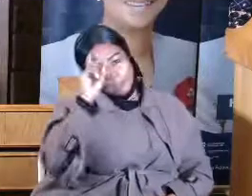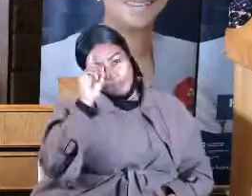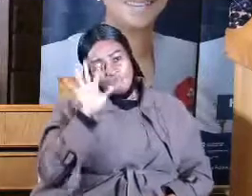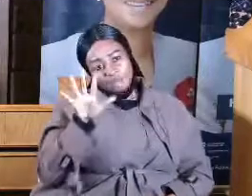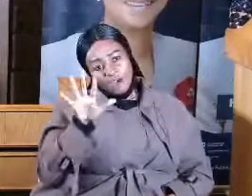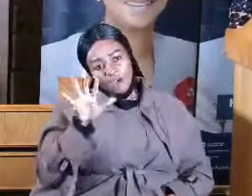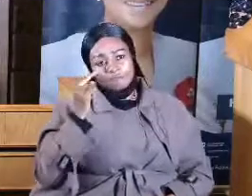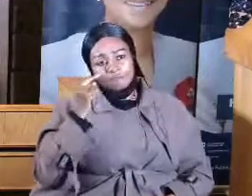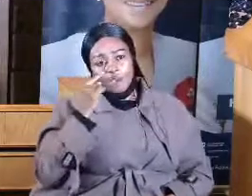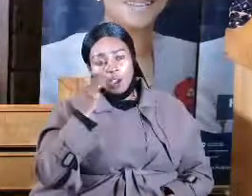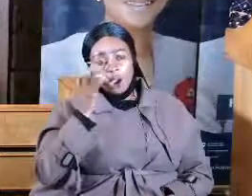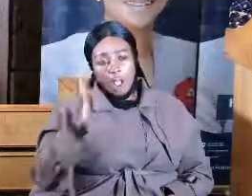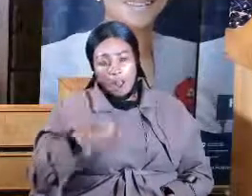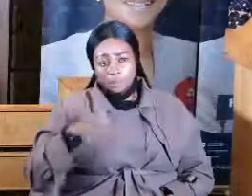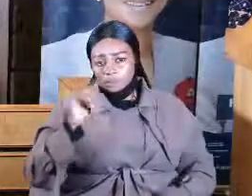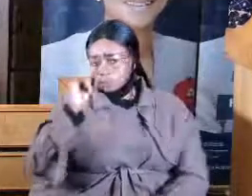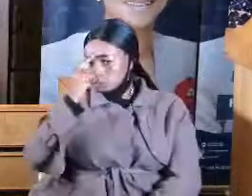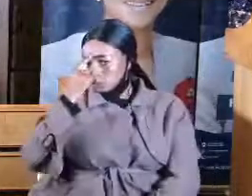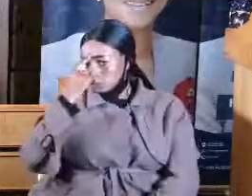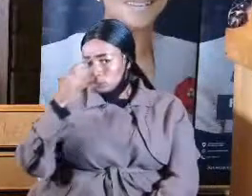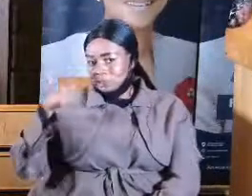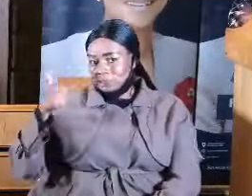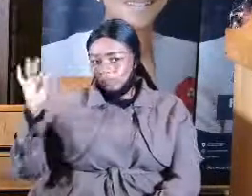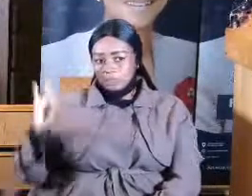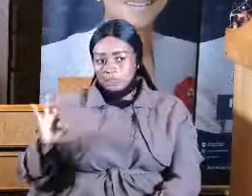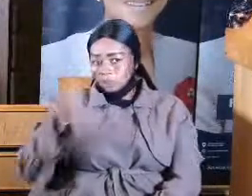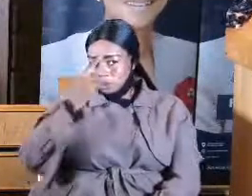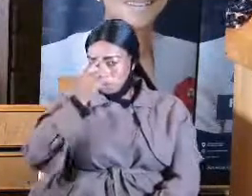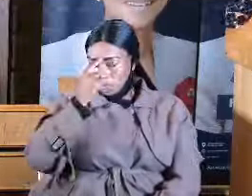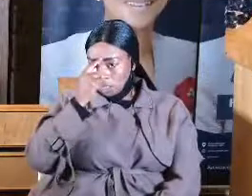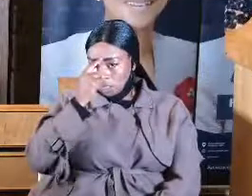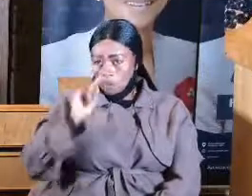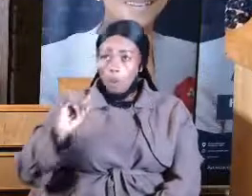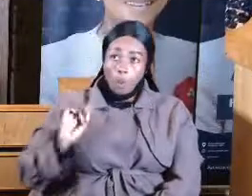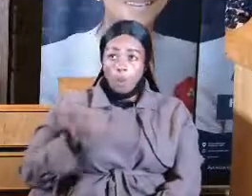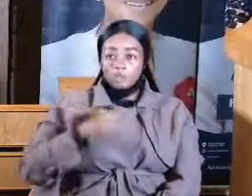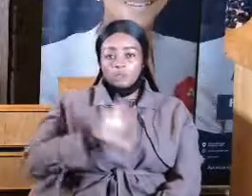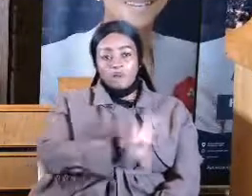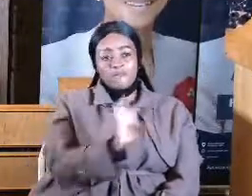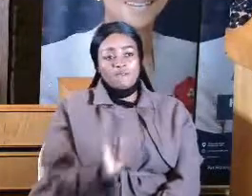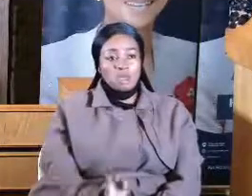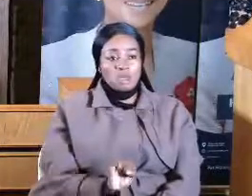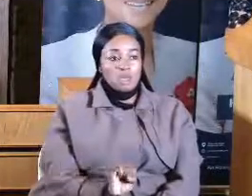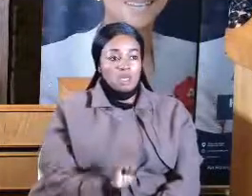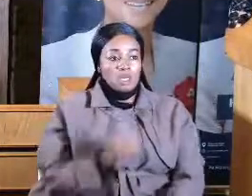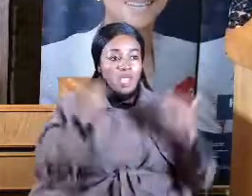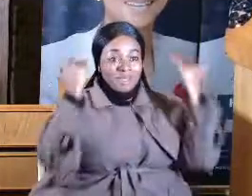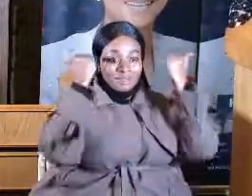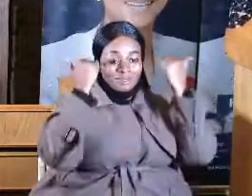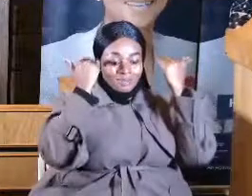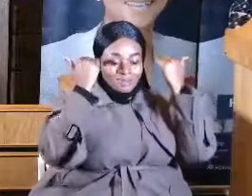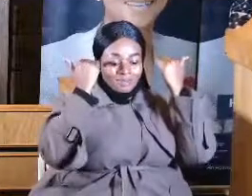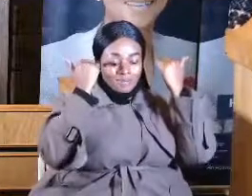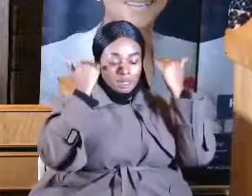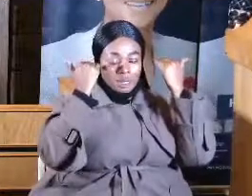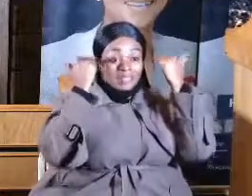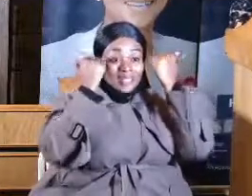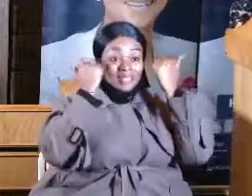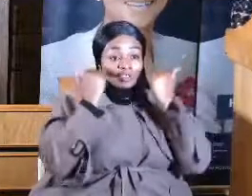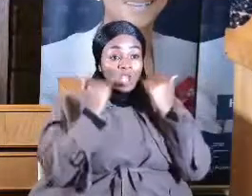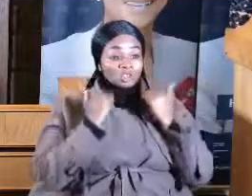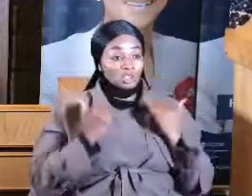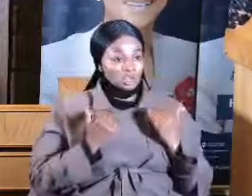colored, and 6% were Indian women in magistrates. This is across South Africa. The judges, as much as we are a non-white population